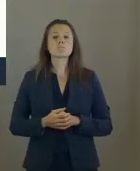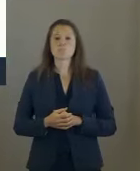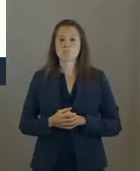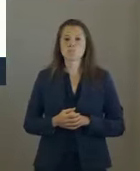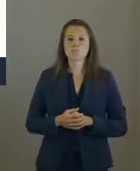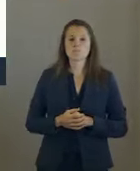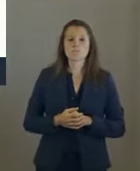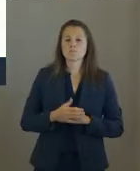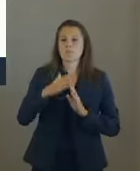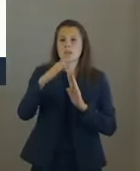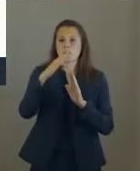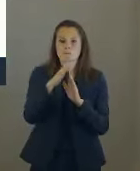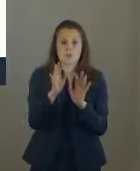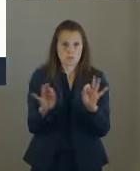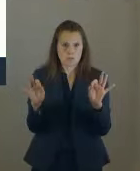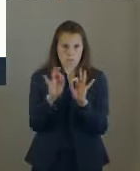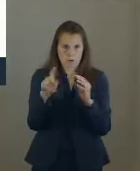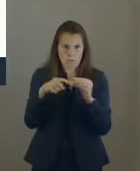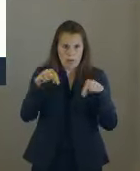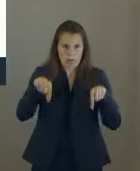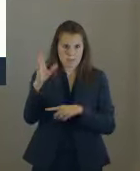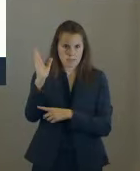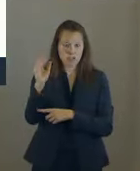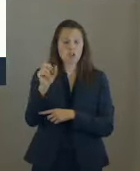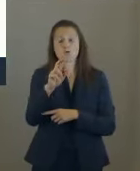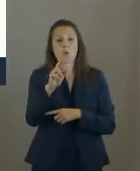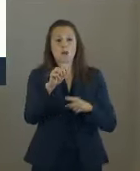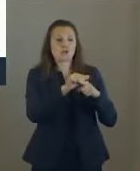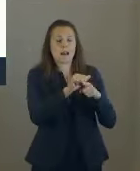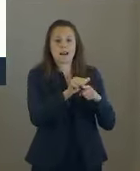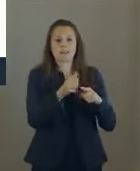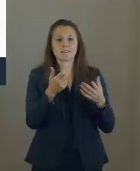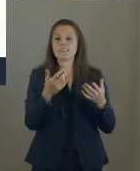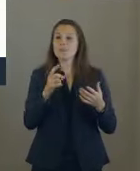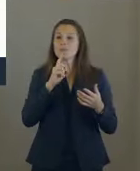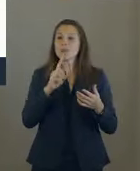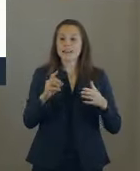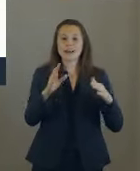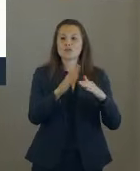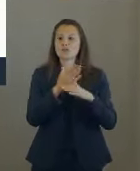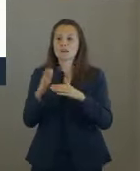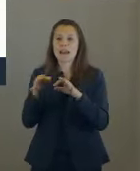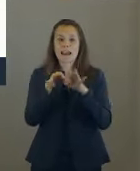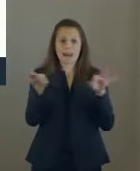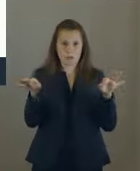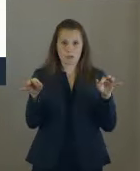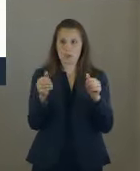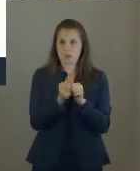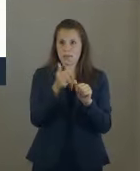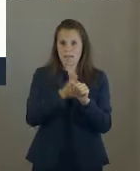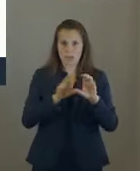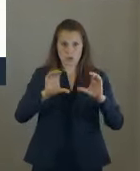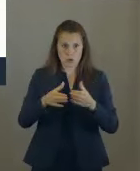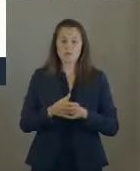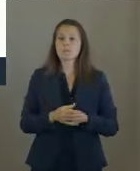So the most important part about providing a presentation or providing a training or anything is a shared language between groups. Before I